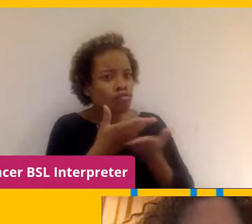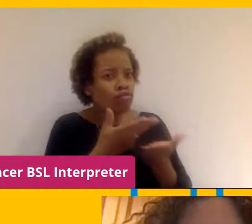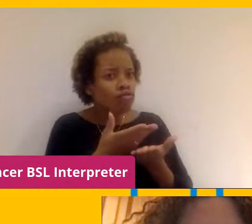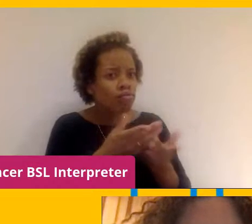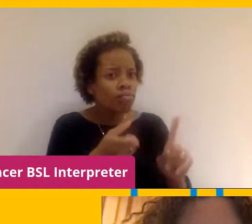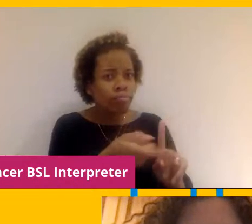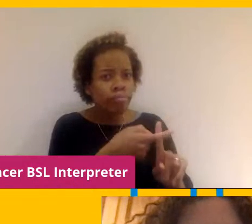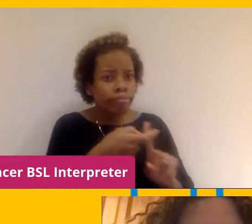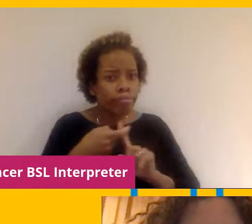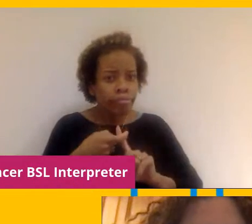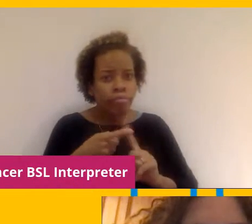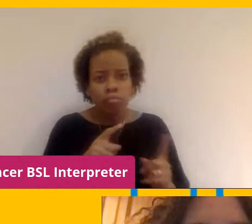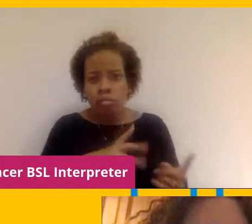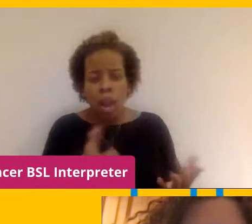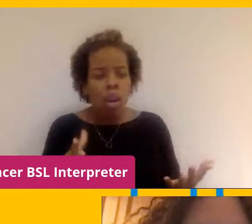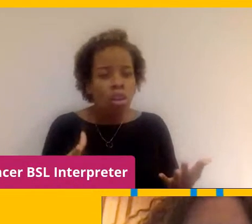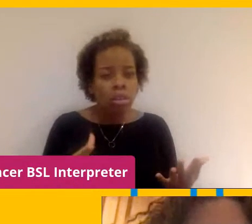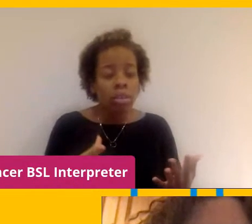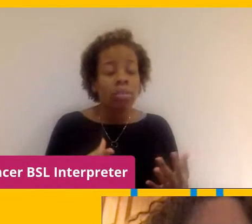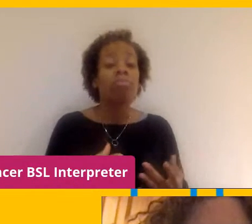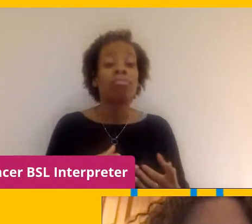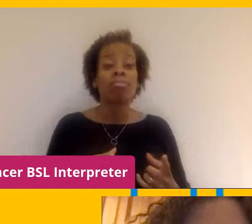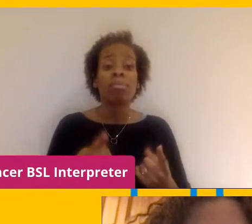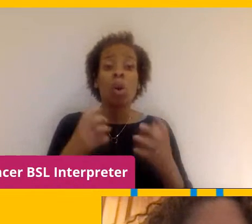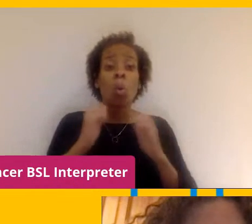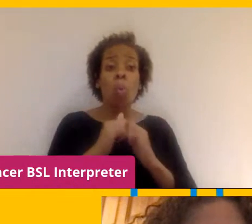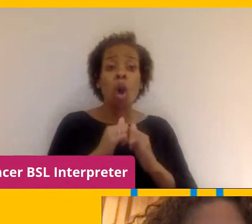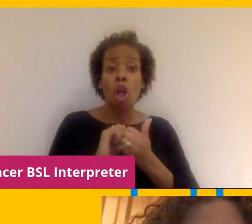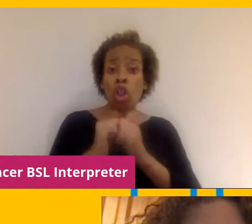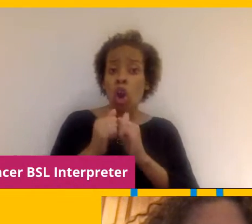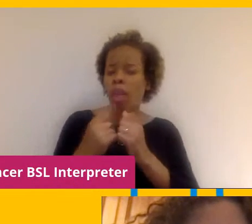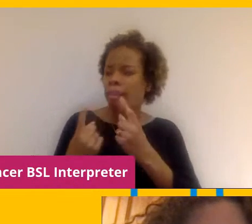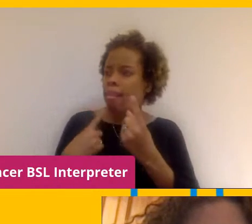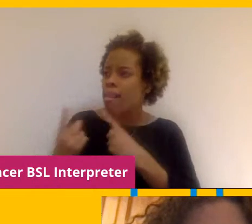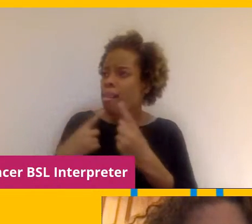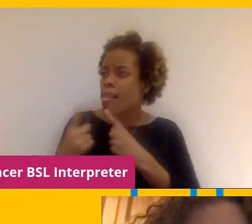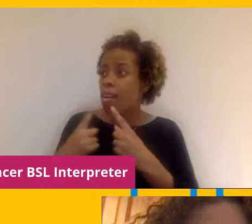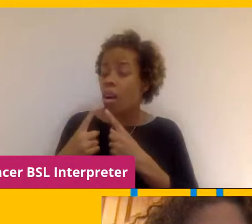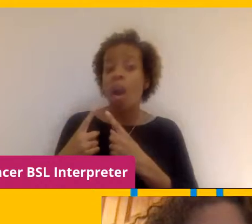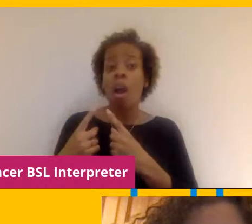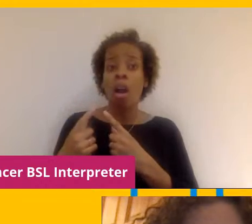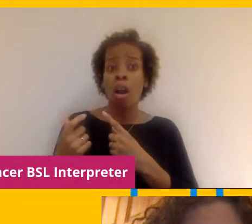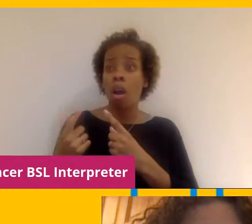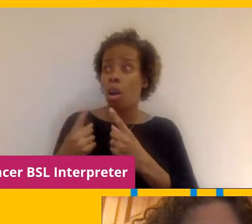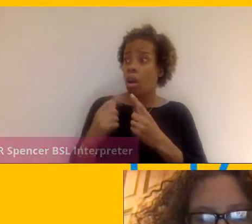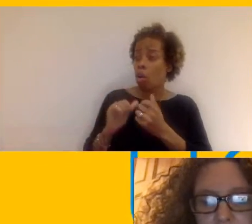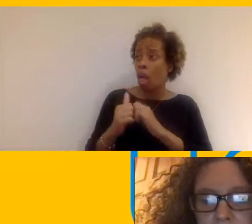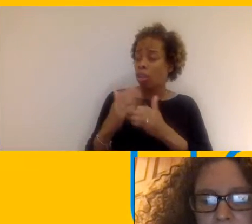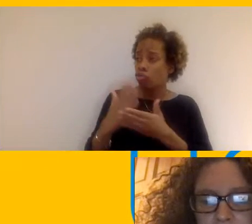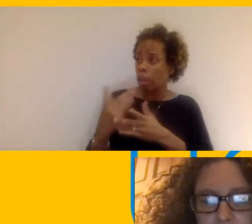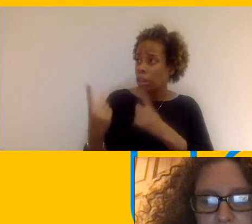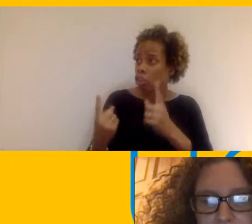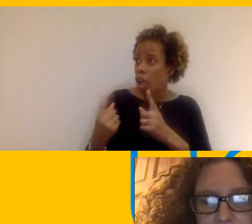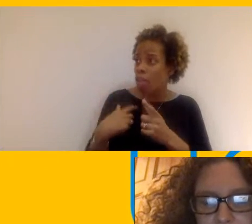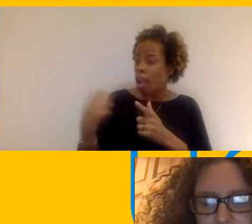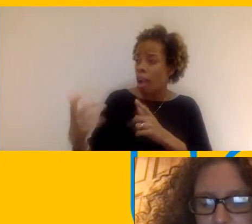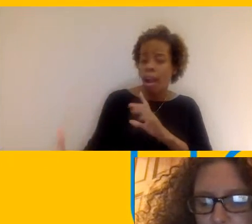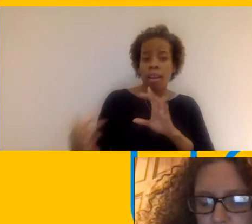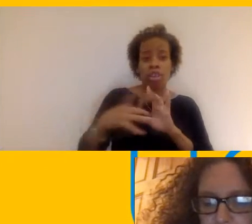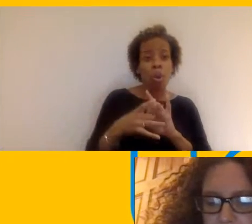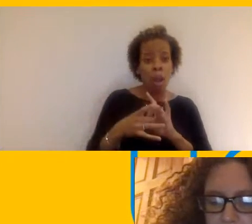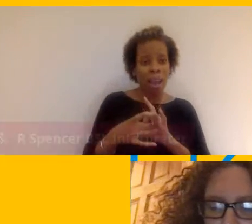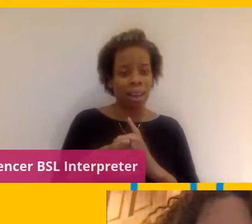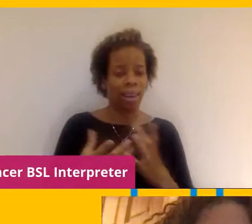was talking about, you know, the peer conversations that are more likely to be successful in persuading people to join the union. So I think it's